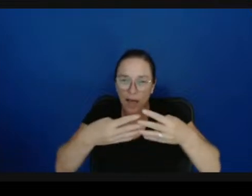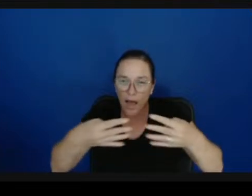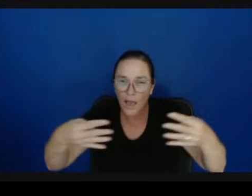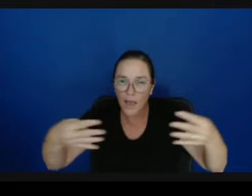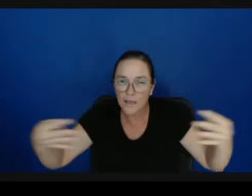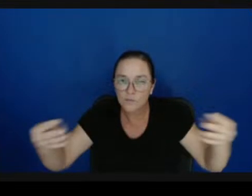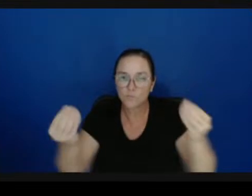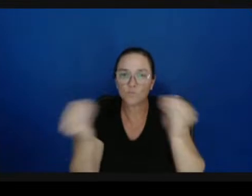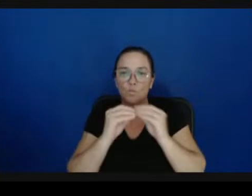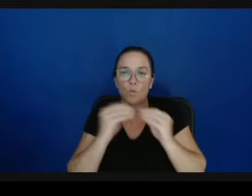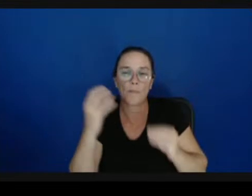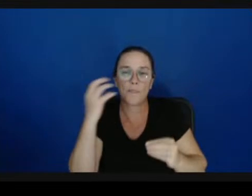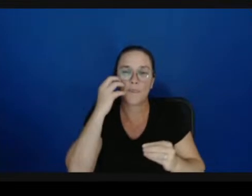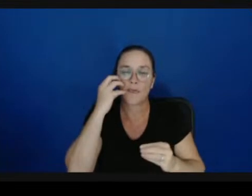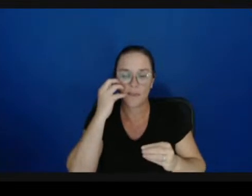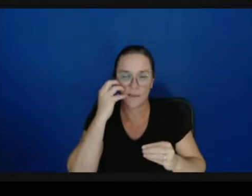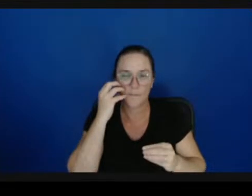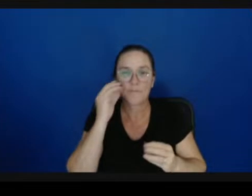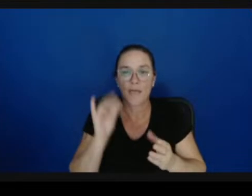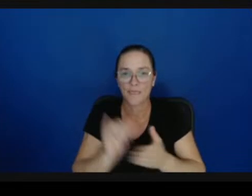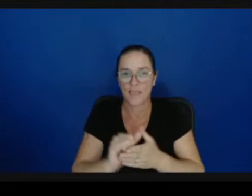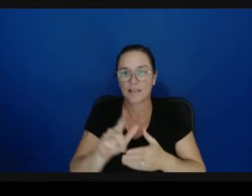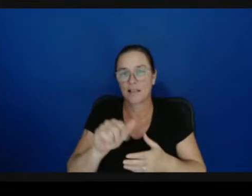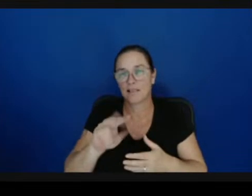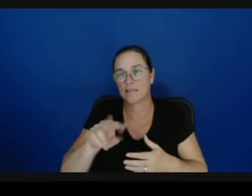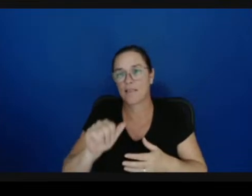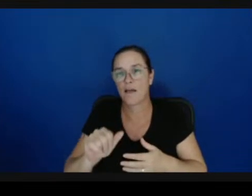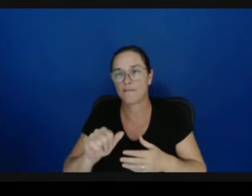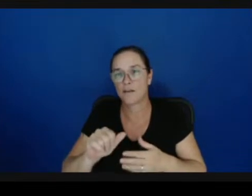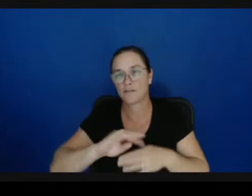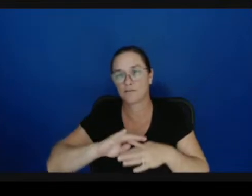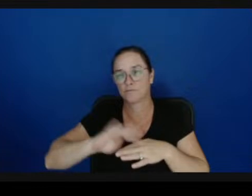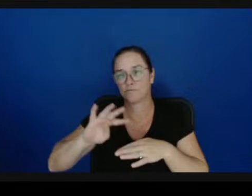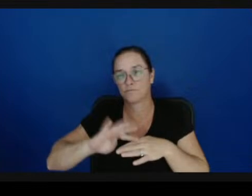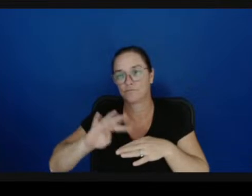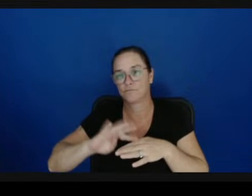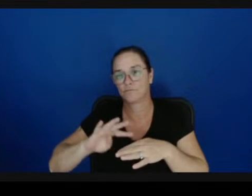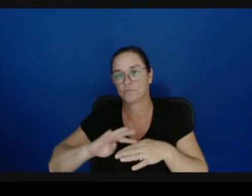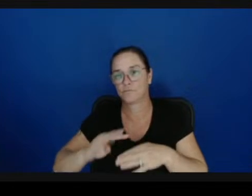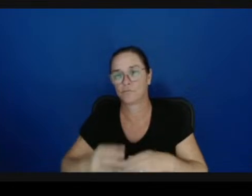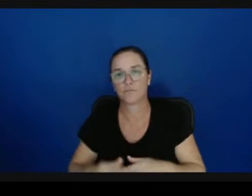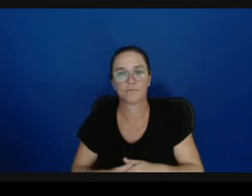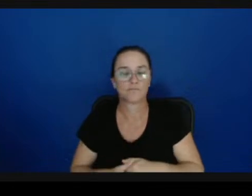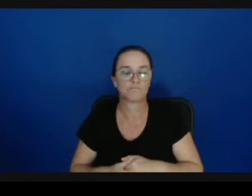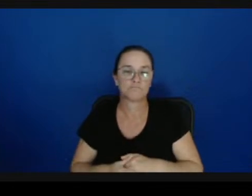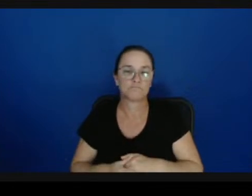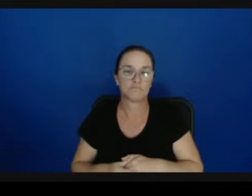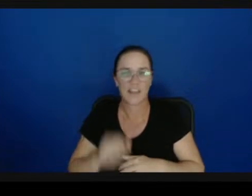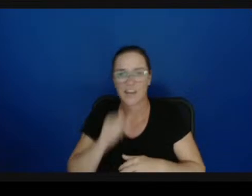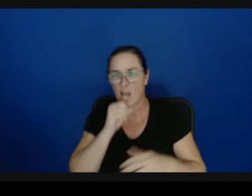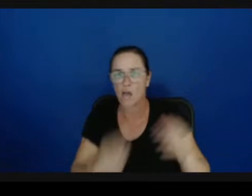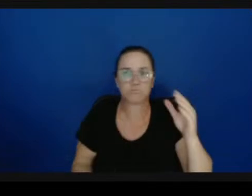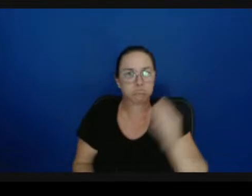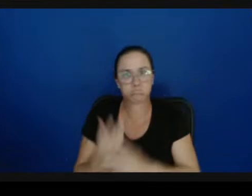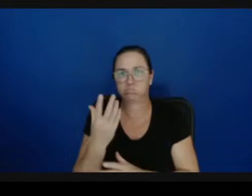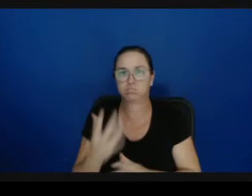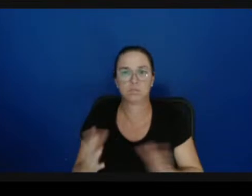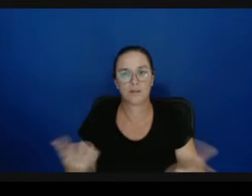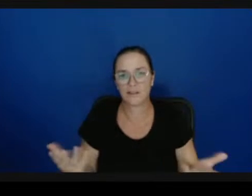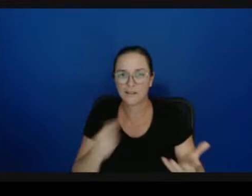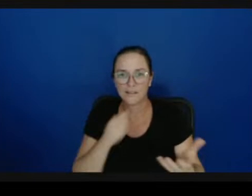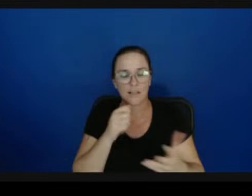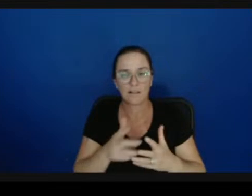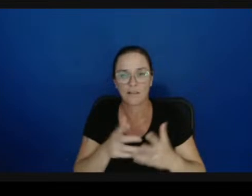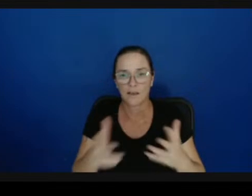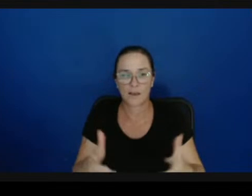And that is the lava leaking out of the ground without a whole lot of fanfare. In fact, the signal that the USGS picked up was